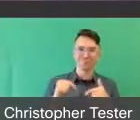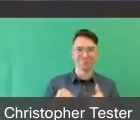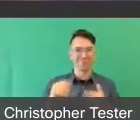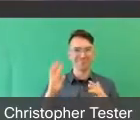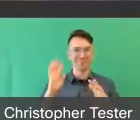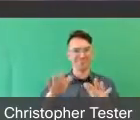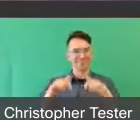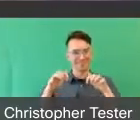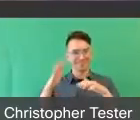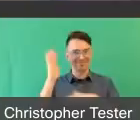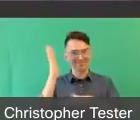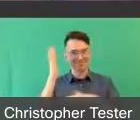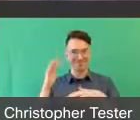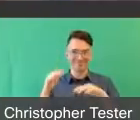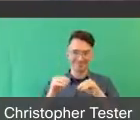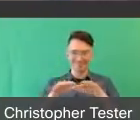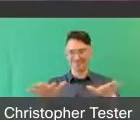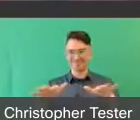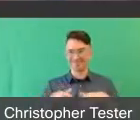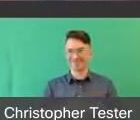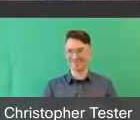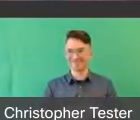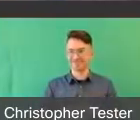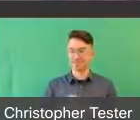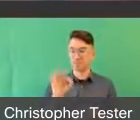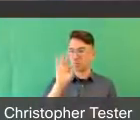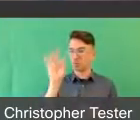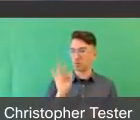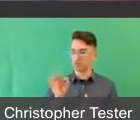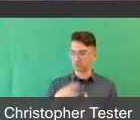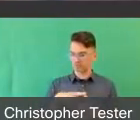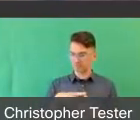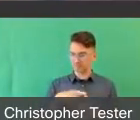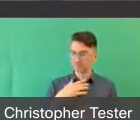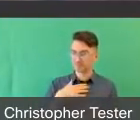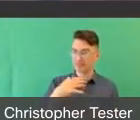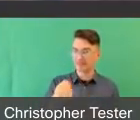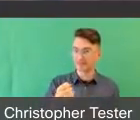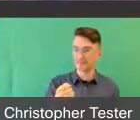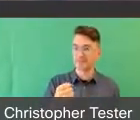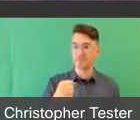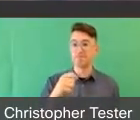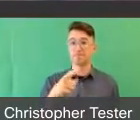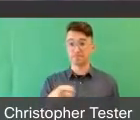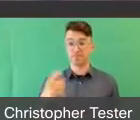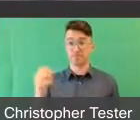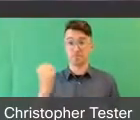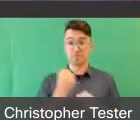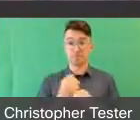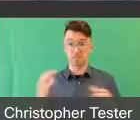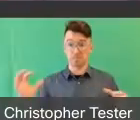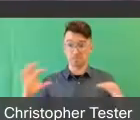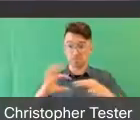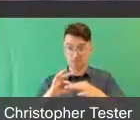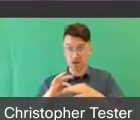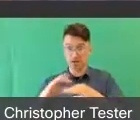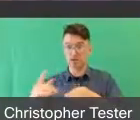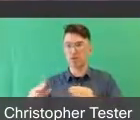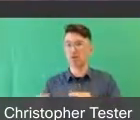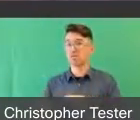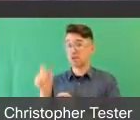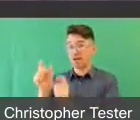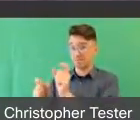my first question is, why do you feel that this partnership with young people is important in COVID, in the